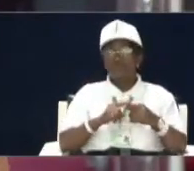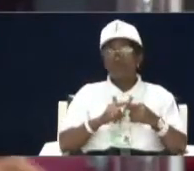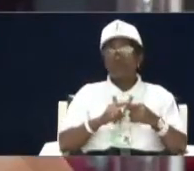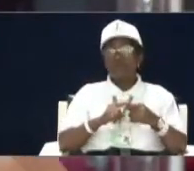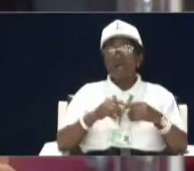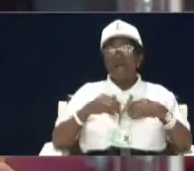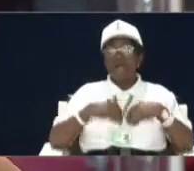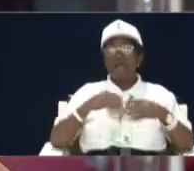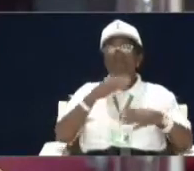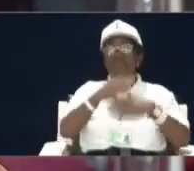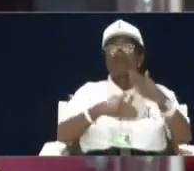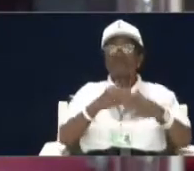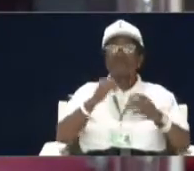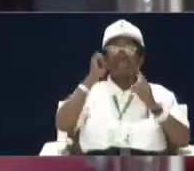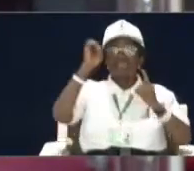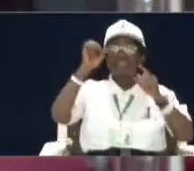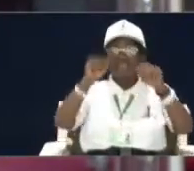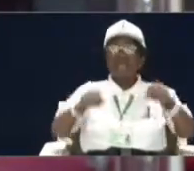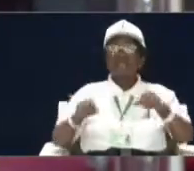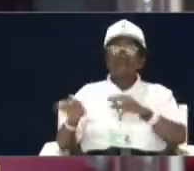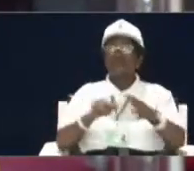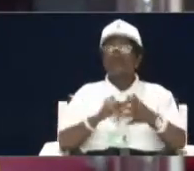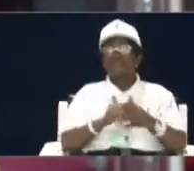He can do it so rapidly